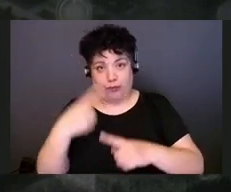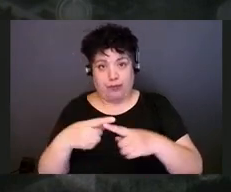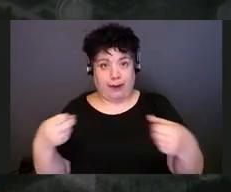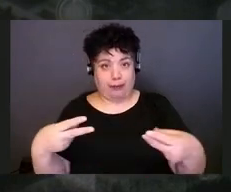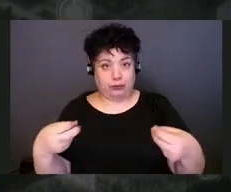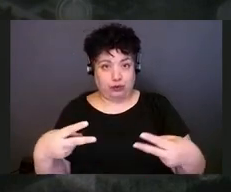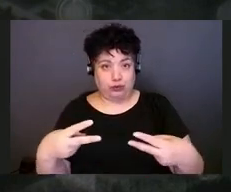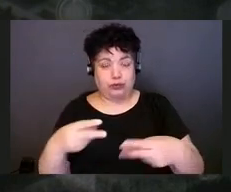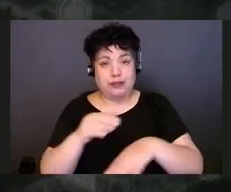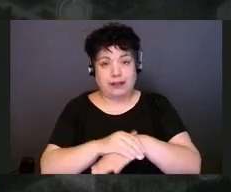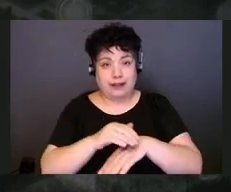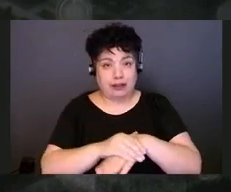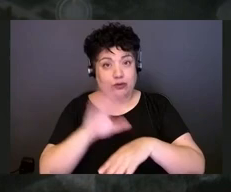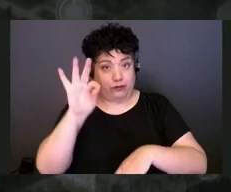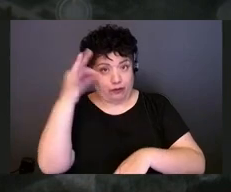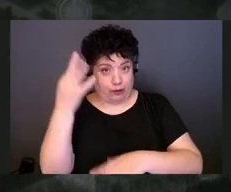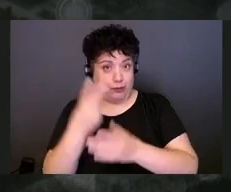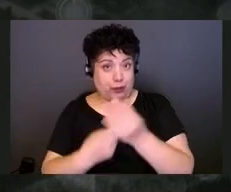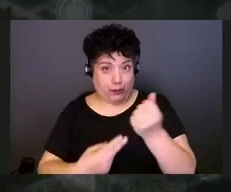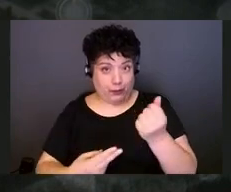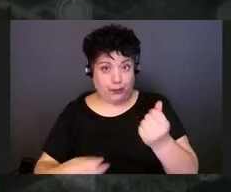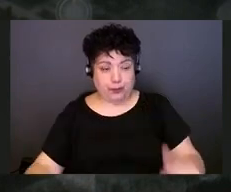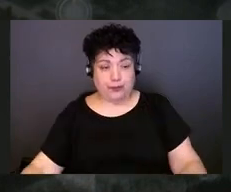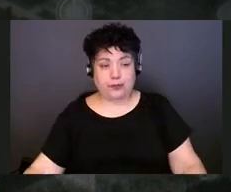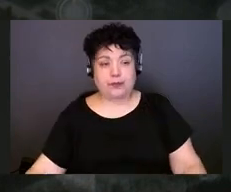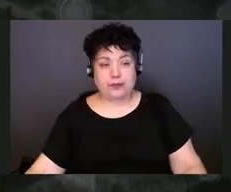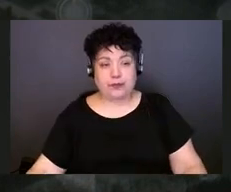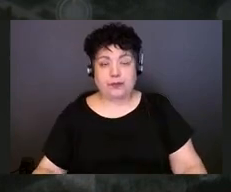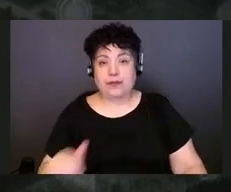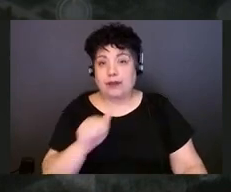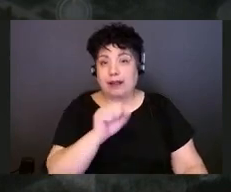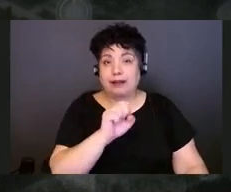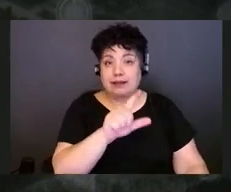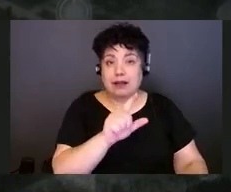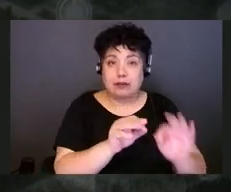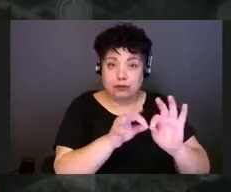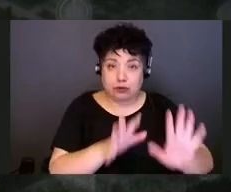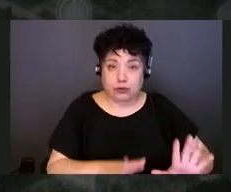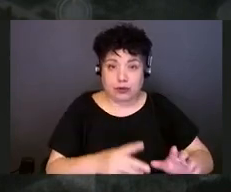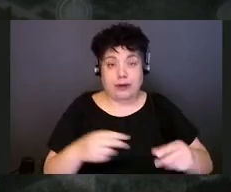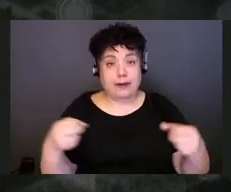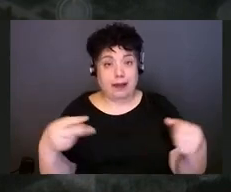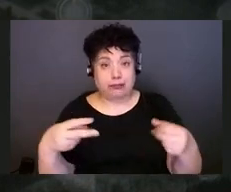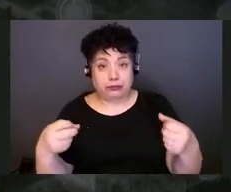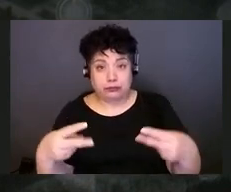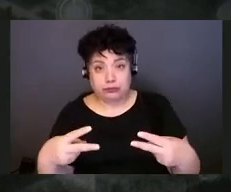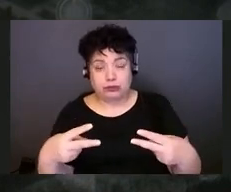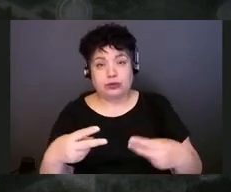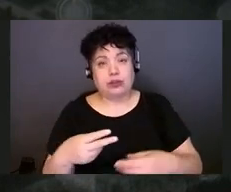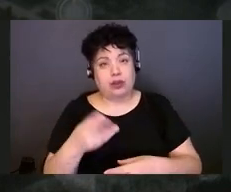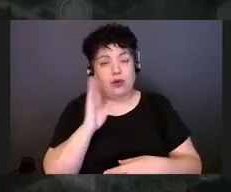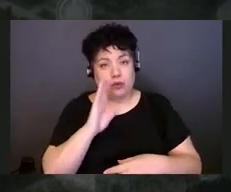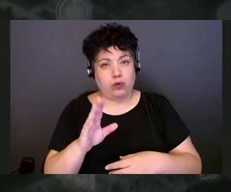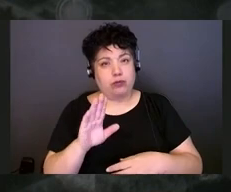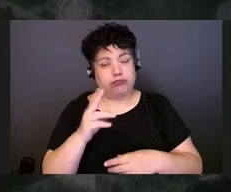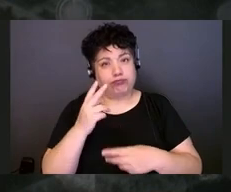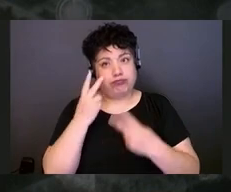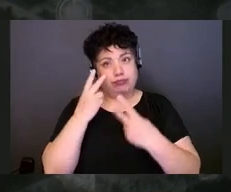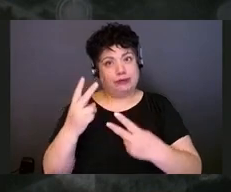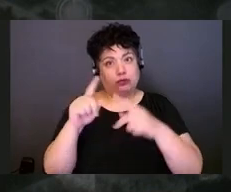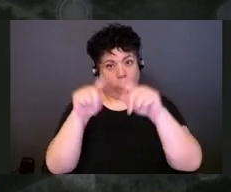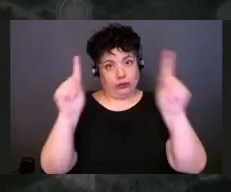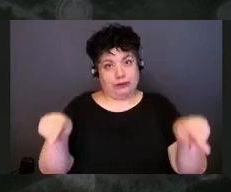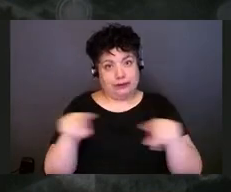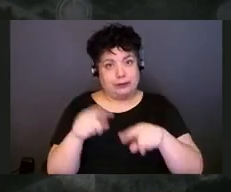in English and French. An ASL interpreter and closed captioning will appear on the screen on